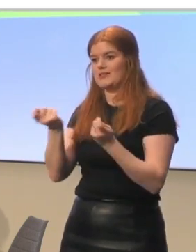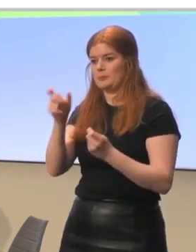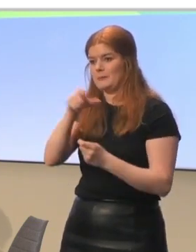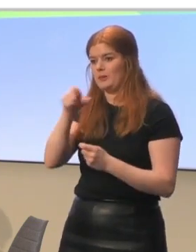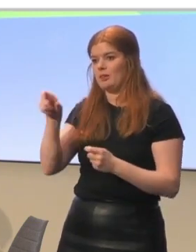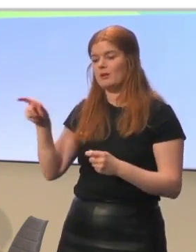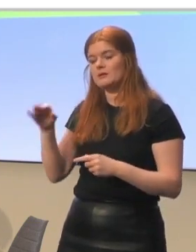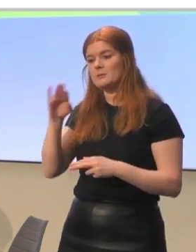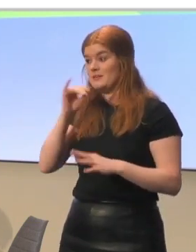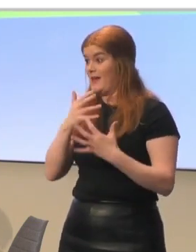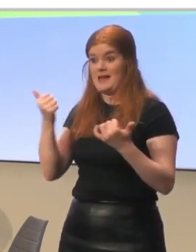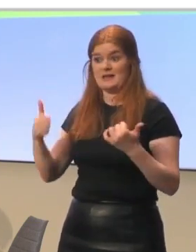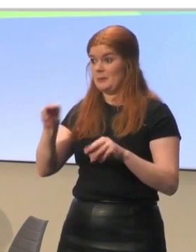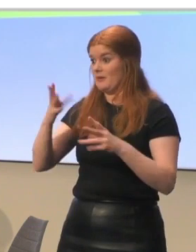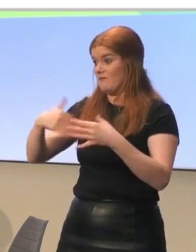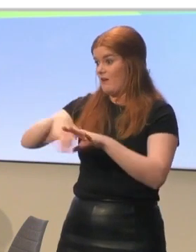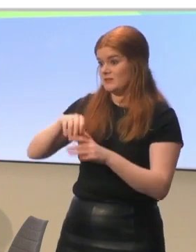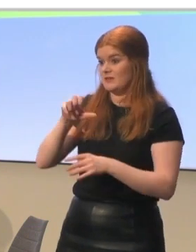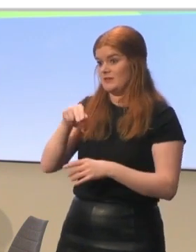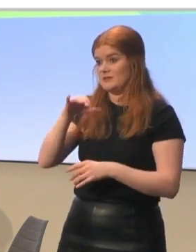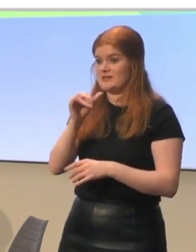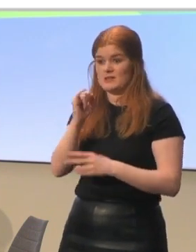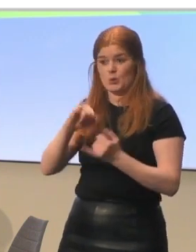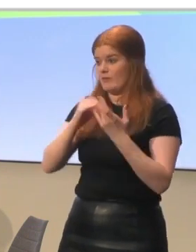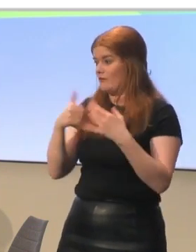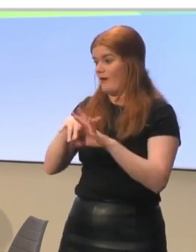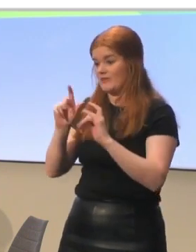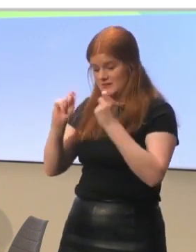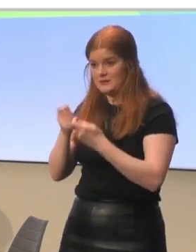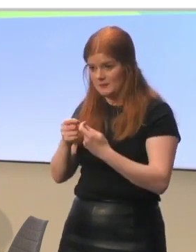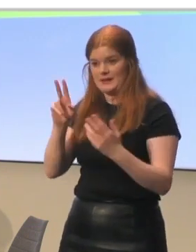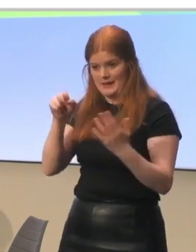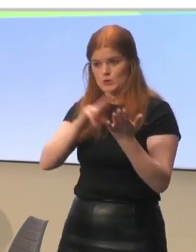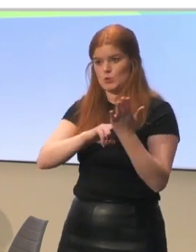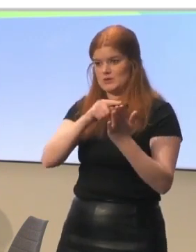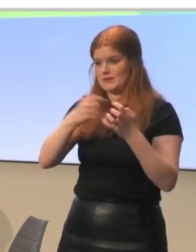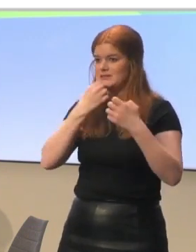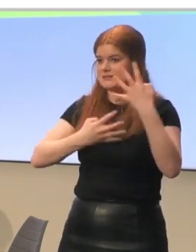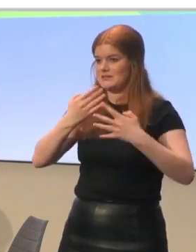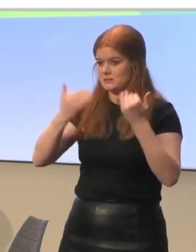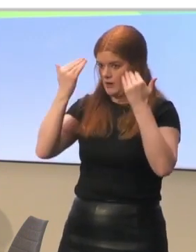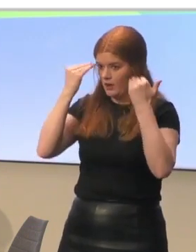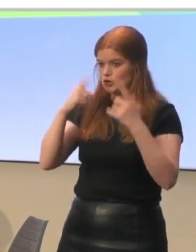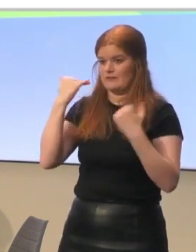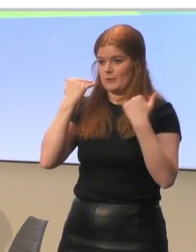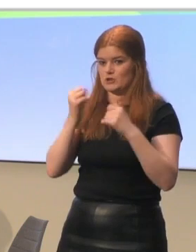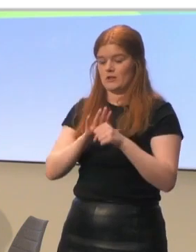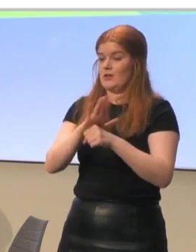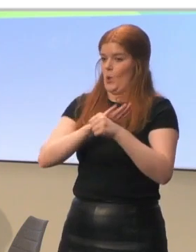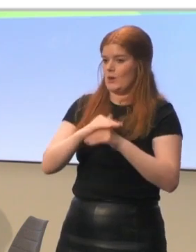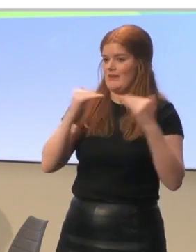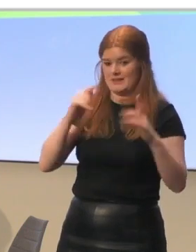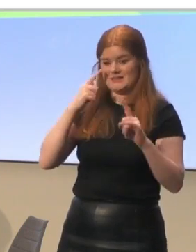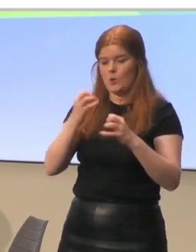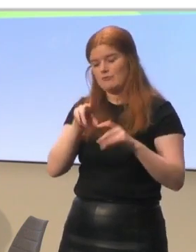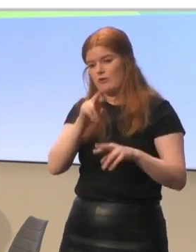you any of the stakeholders in CSE or whoever is part of that team can avail of that knowledge at local level and can actually just